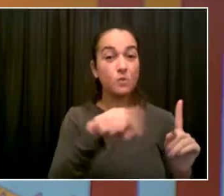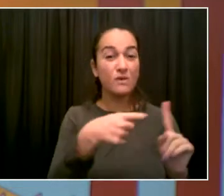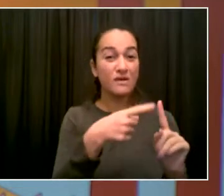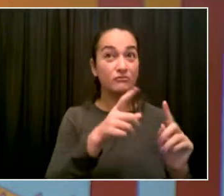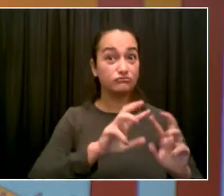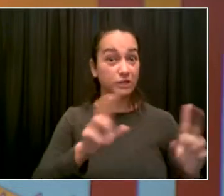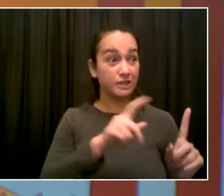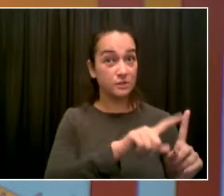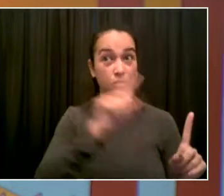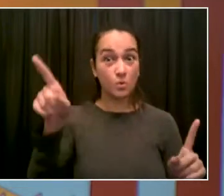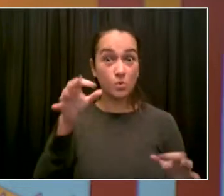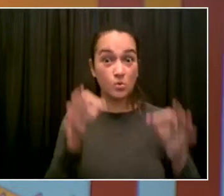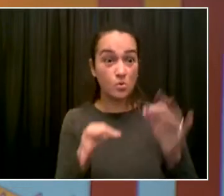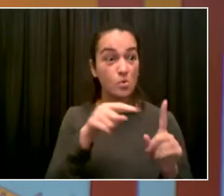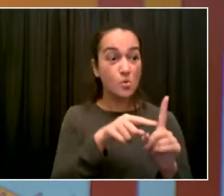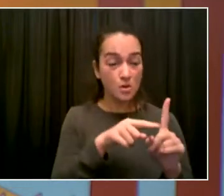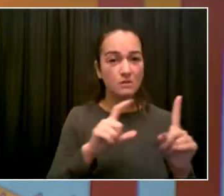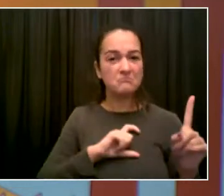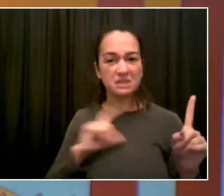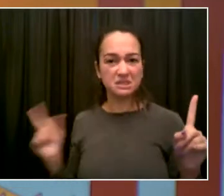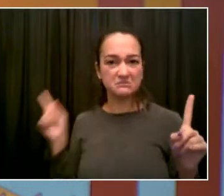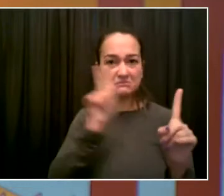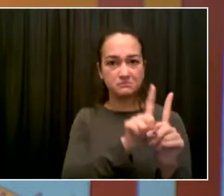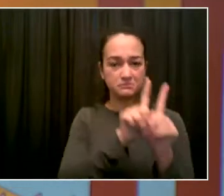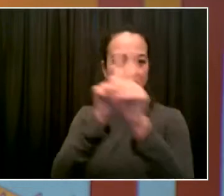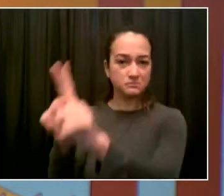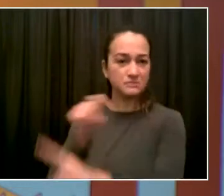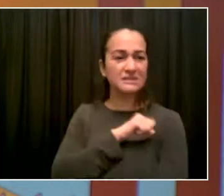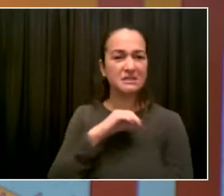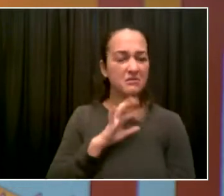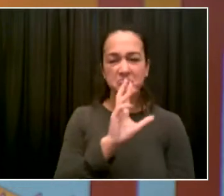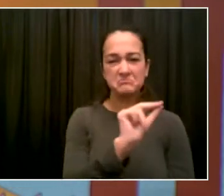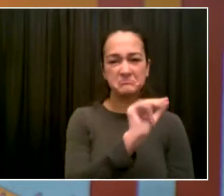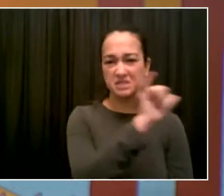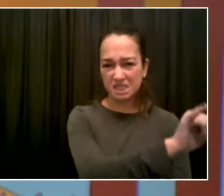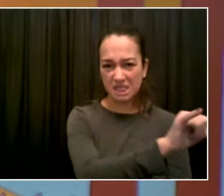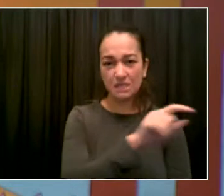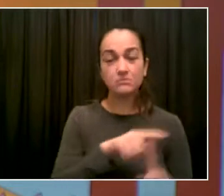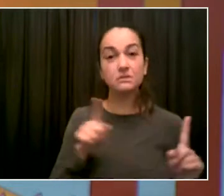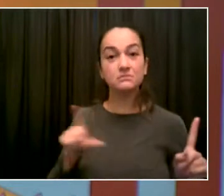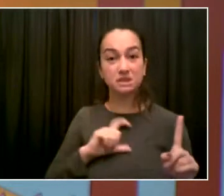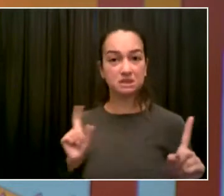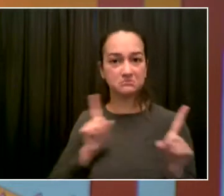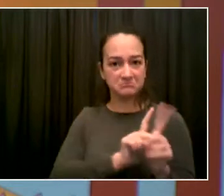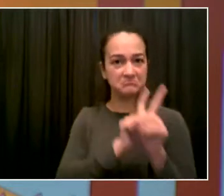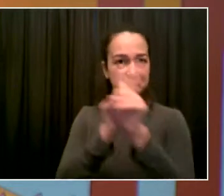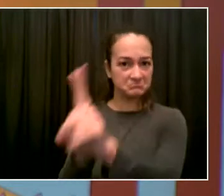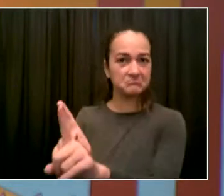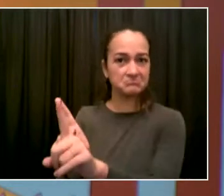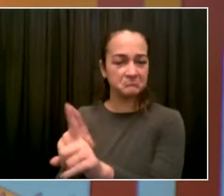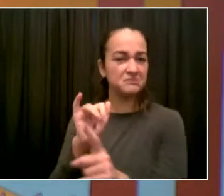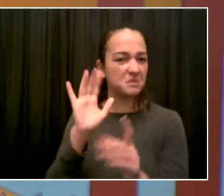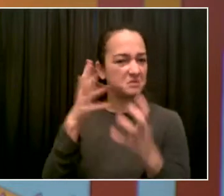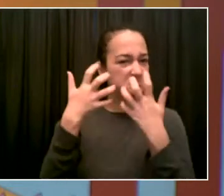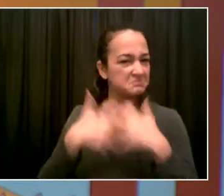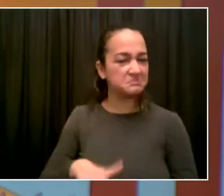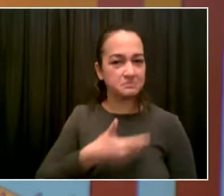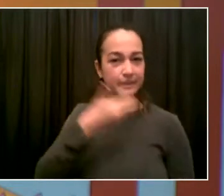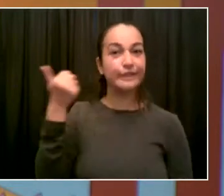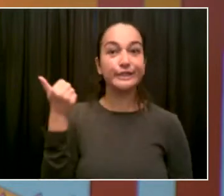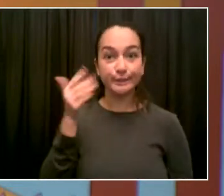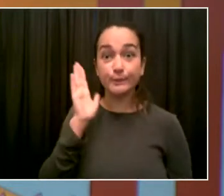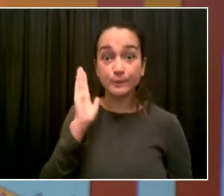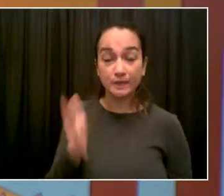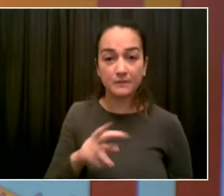them to do other jobs. So this piece, I believe, gets addressed with all the other things we're doing to stabilize the staffing